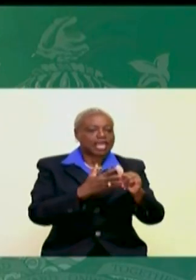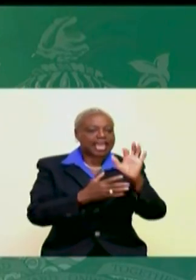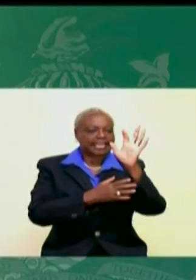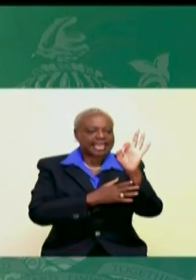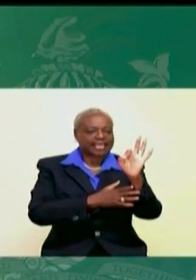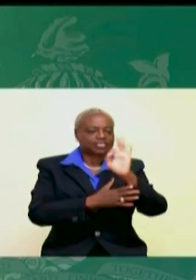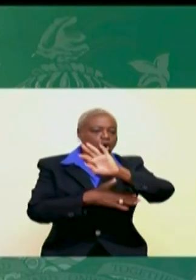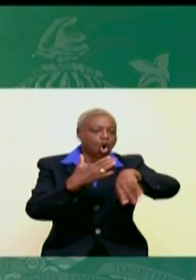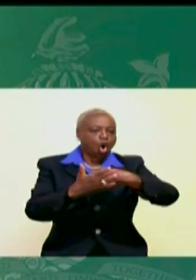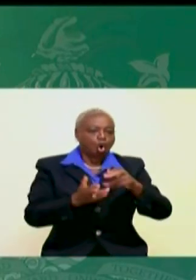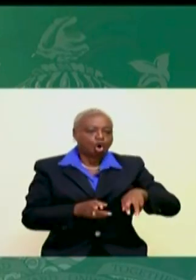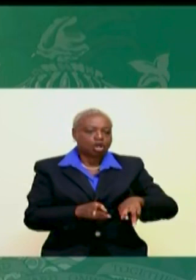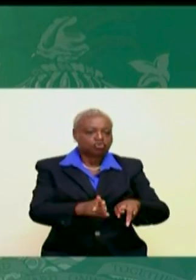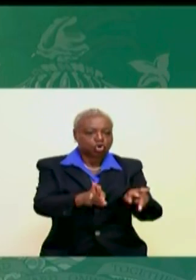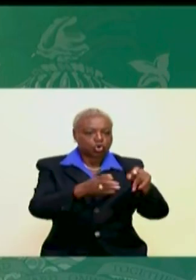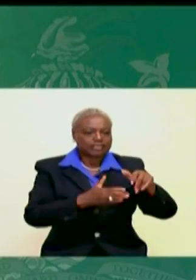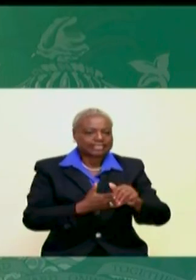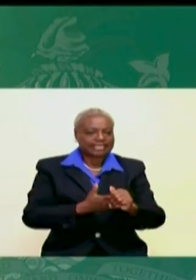lead.